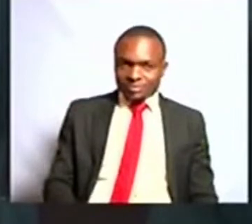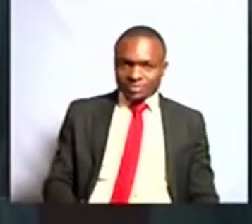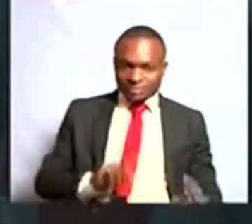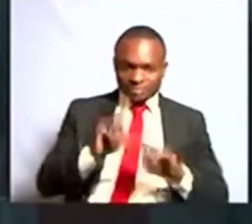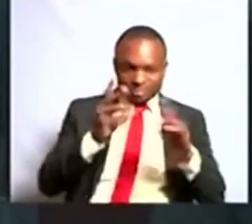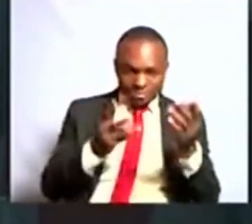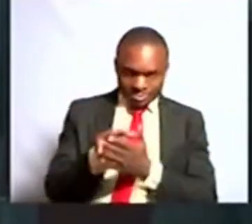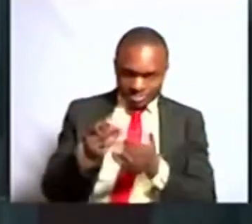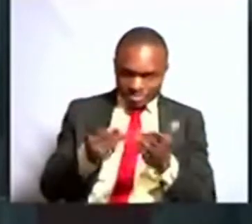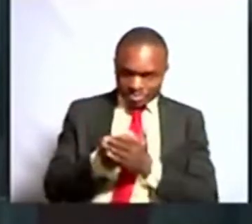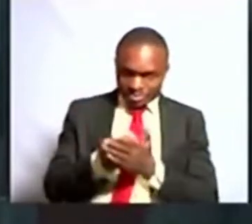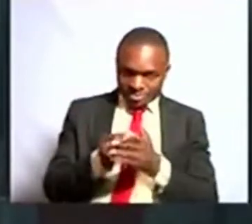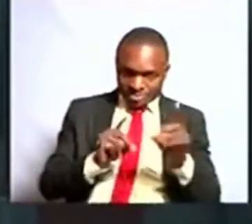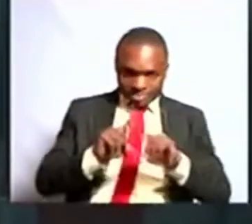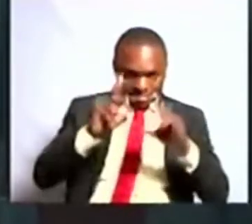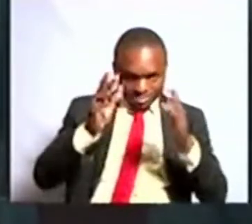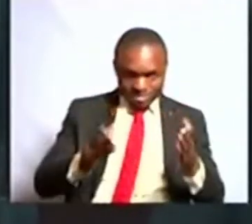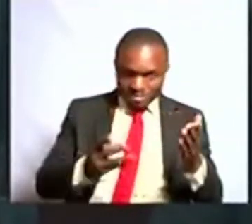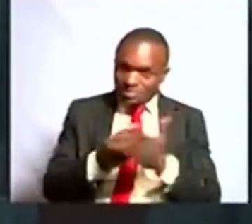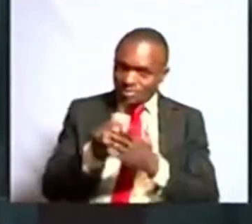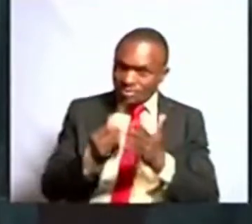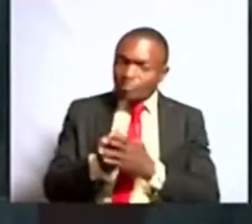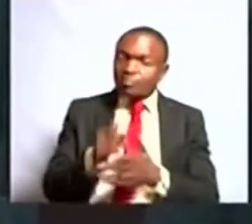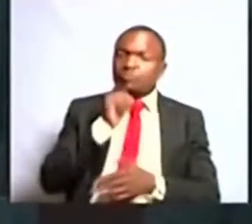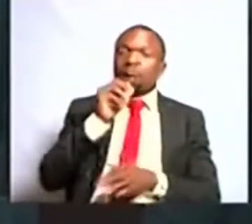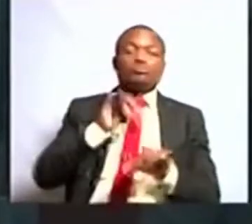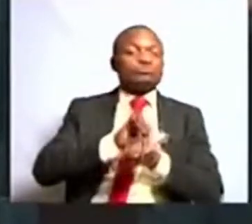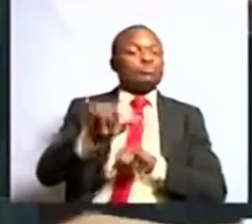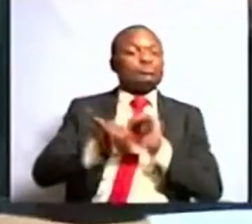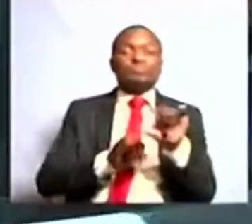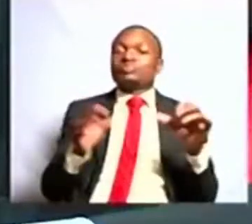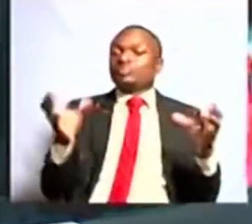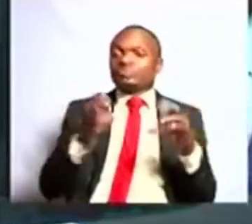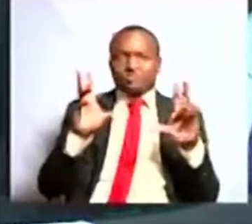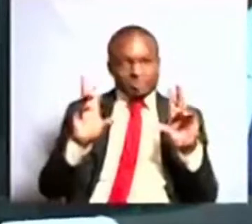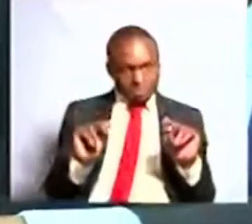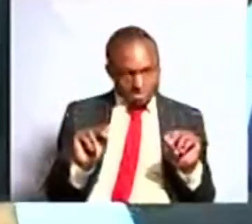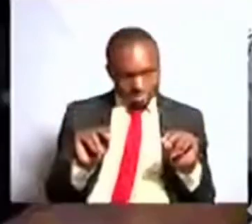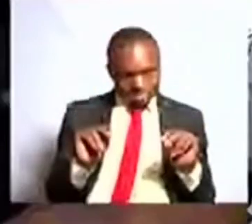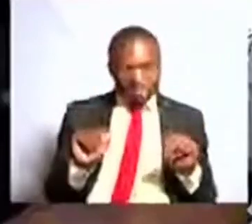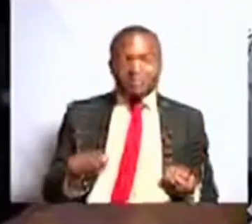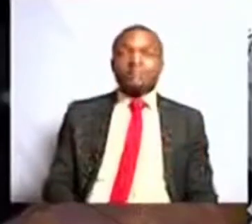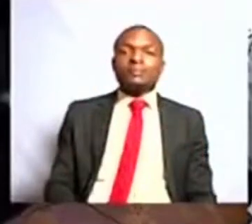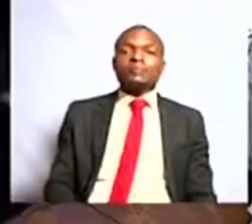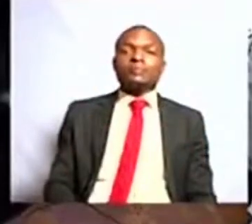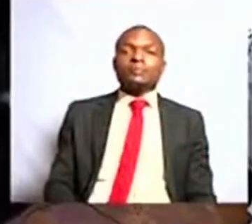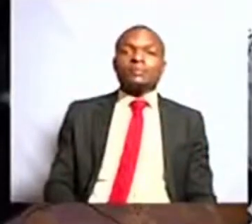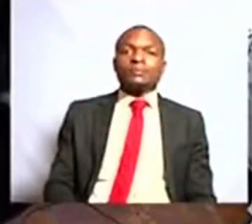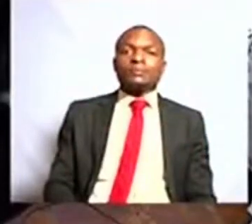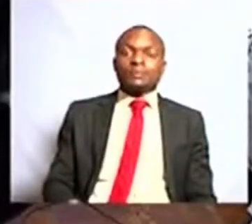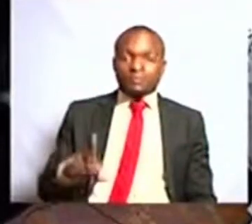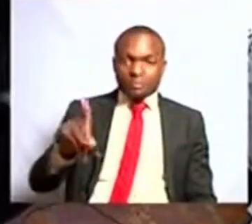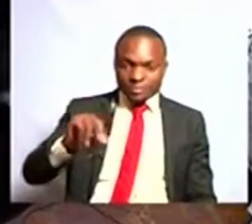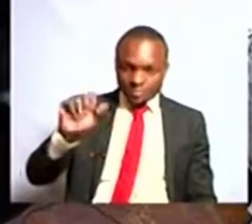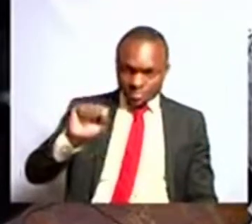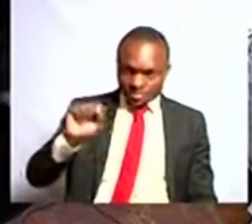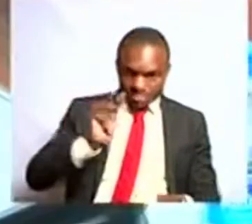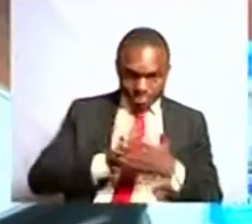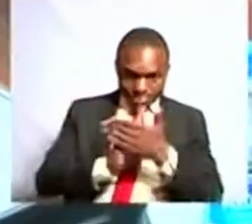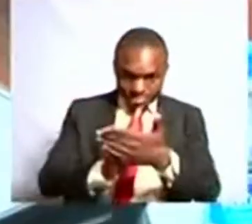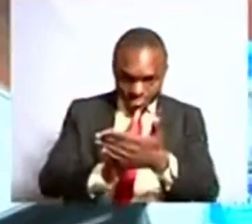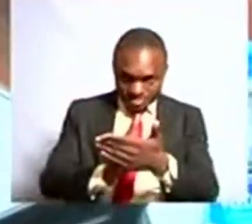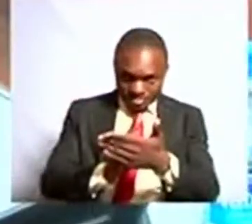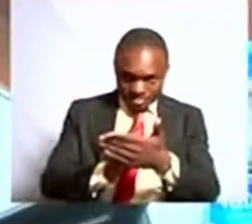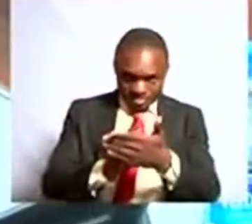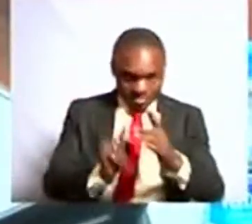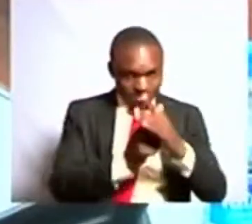Director of Finance. Director of Finance, don't mislead this committee. PS, I guided you